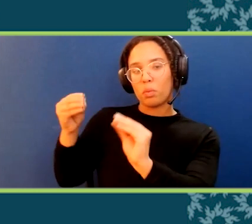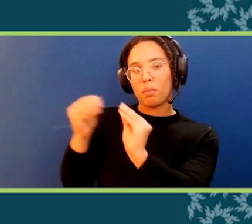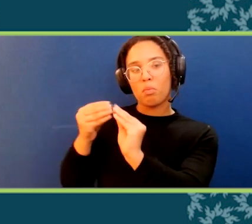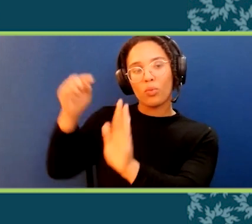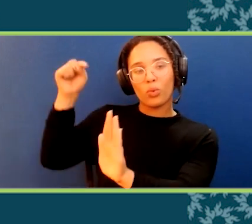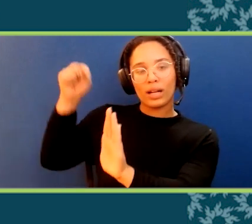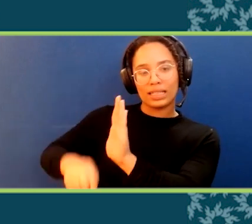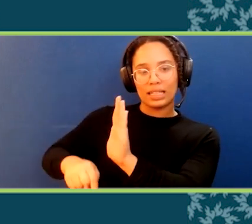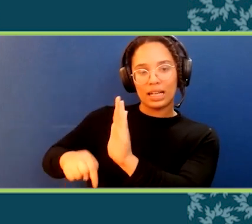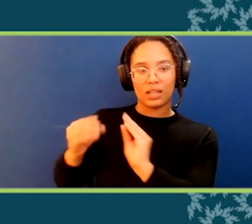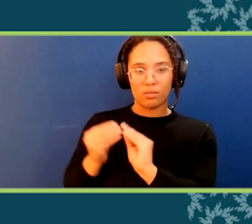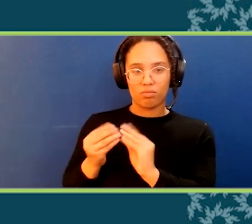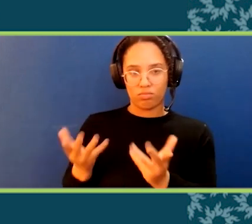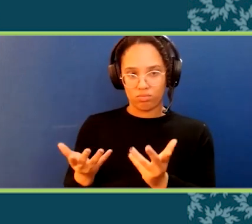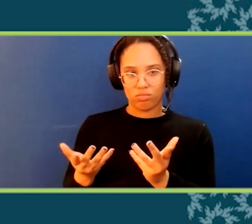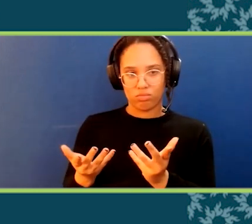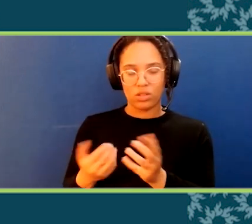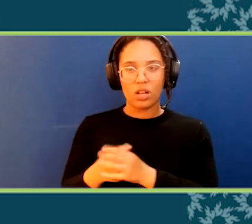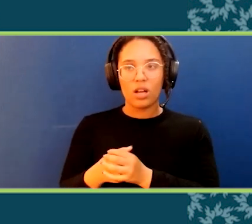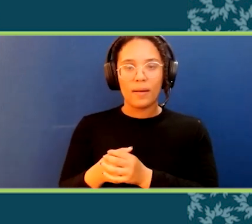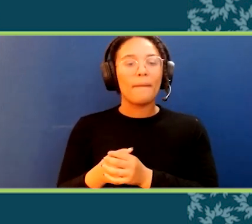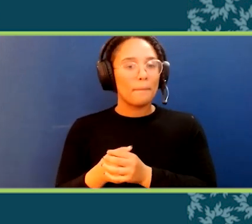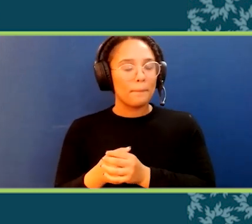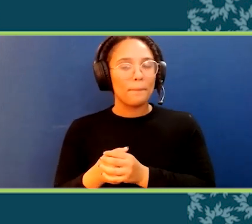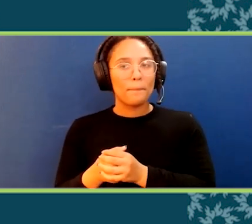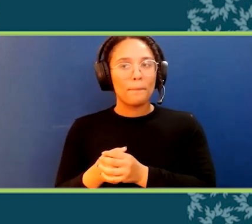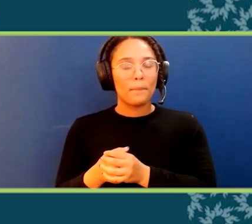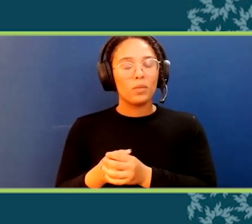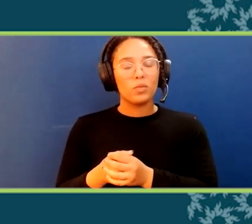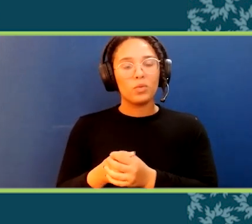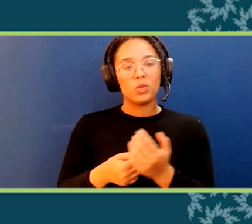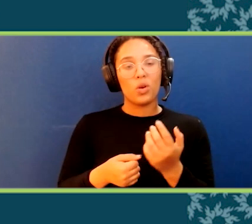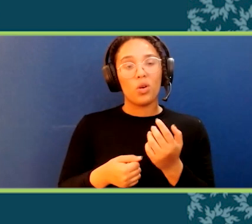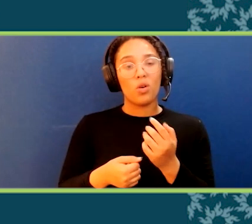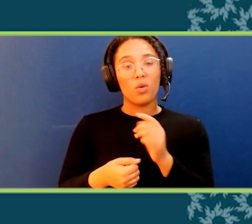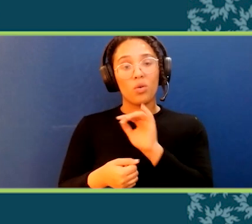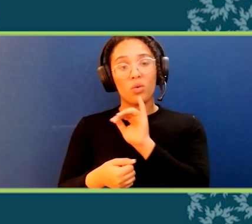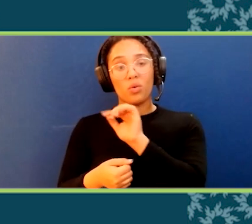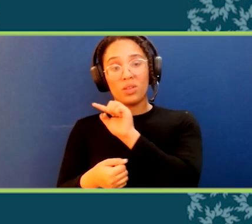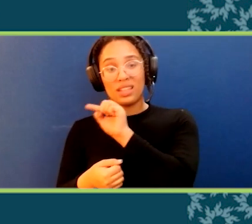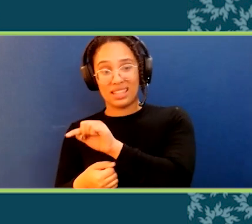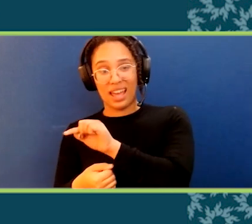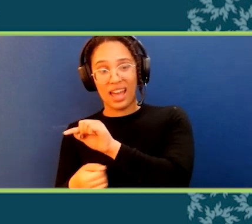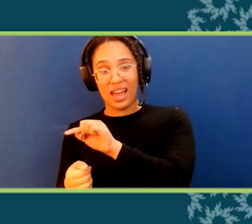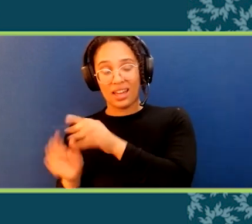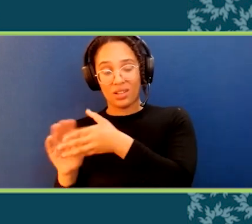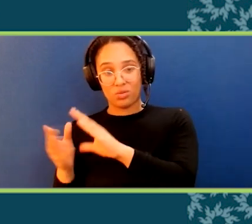Yes. So there's a difference between that and reality TV,